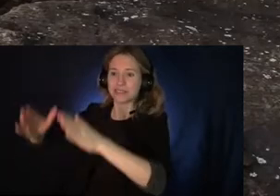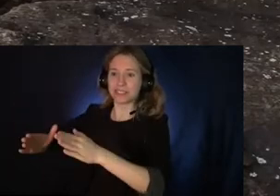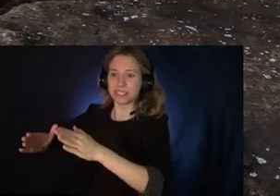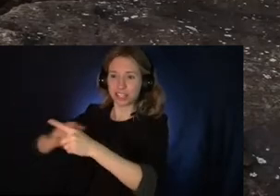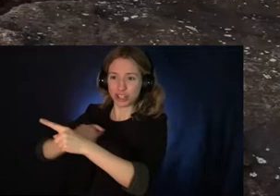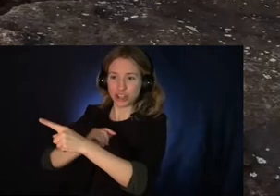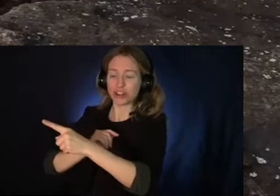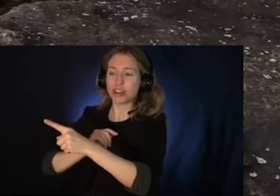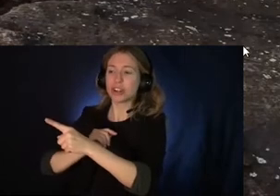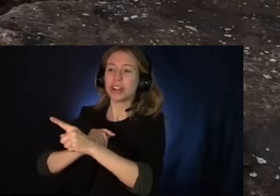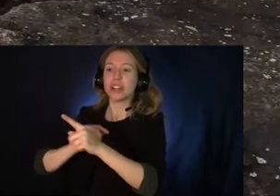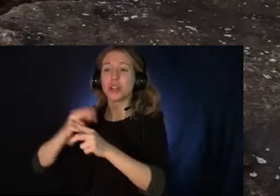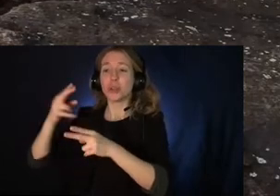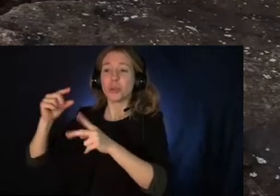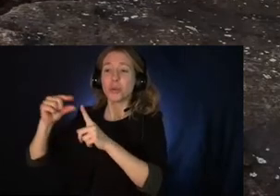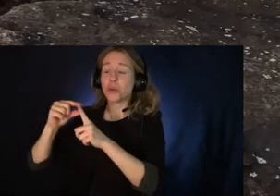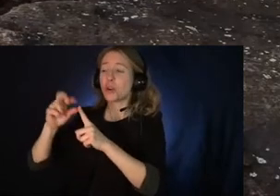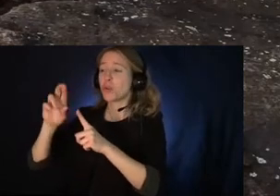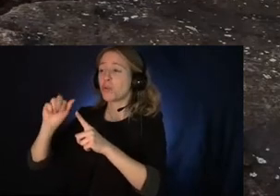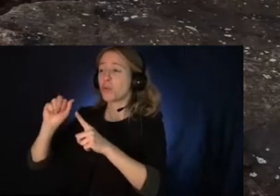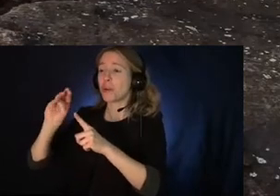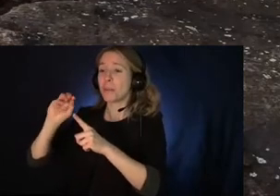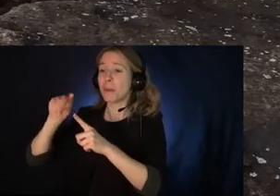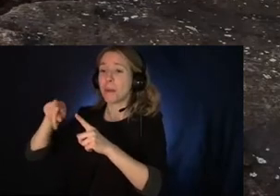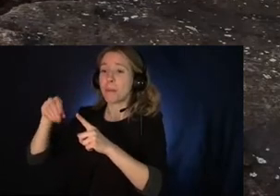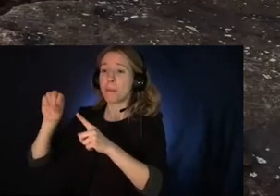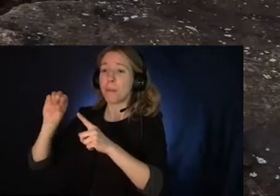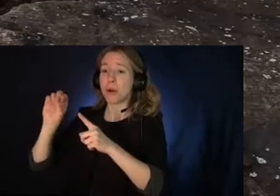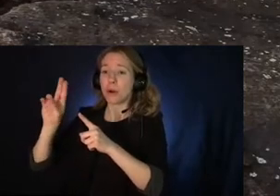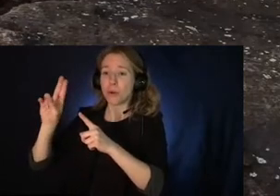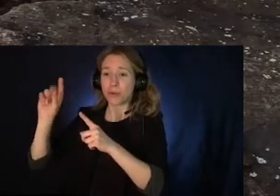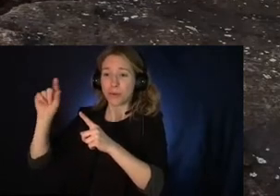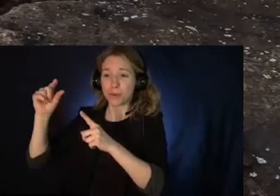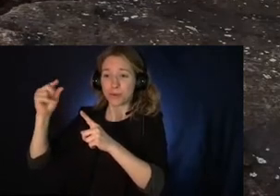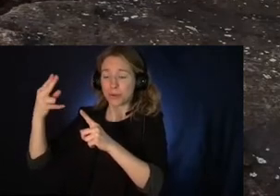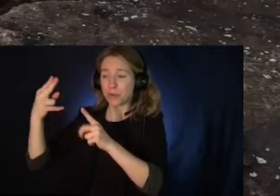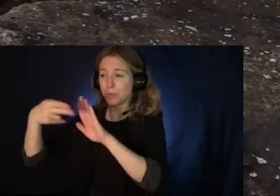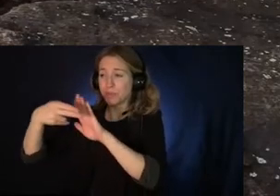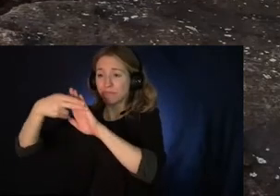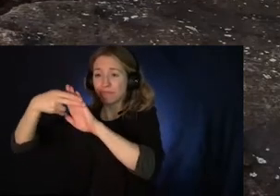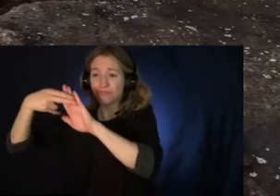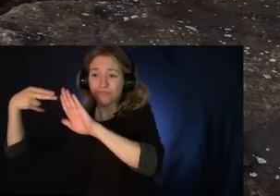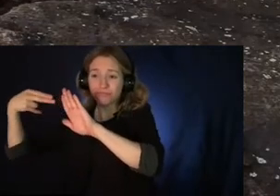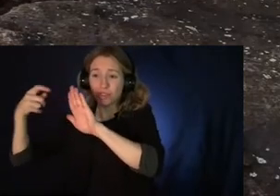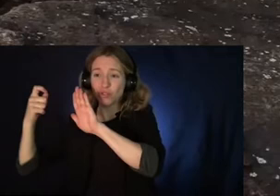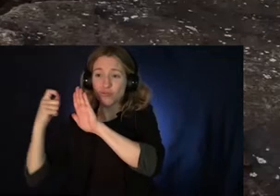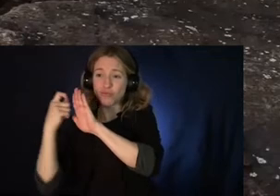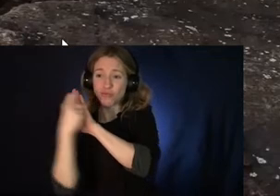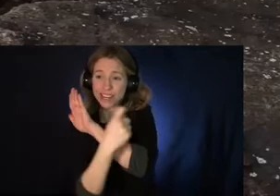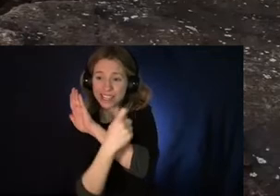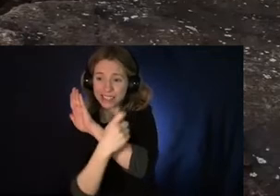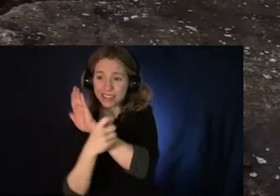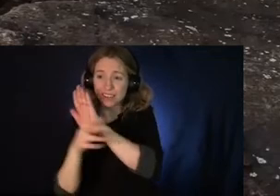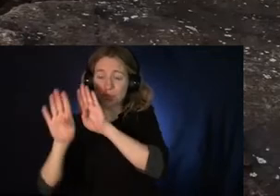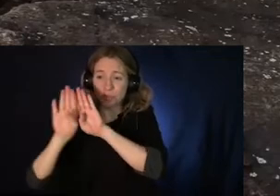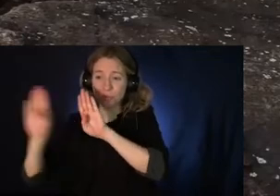All the way around the world. It was amazing for us to see that. That place became a refugium for